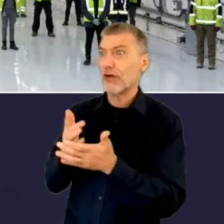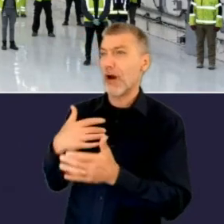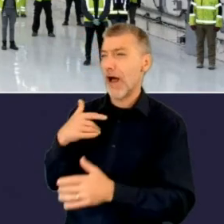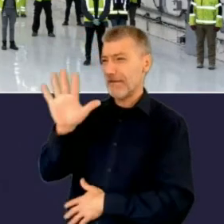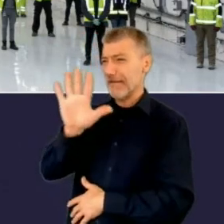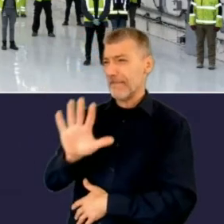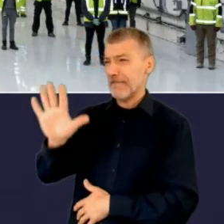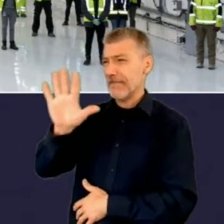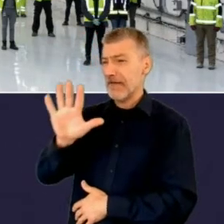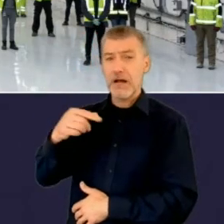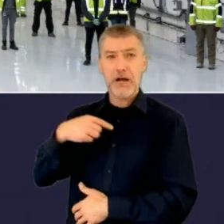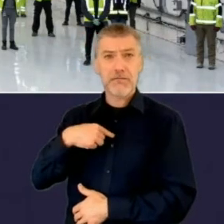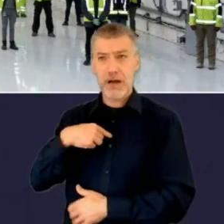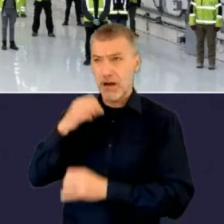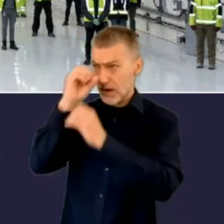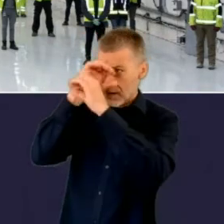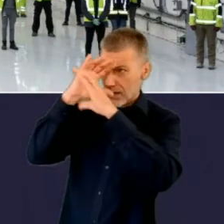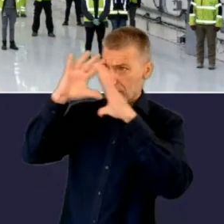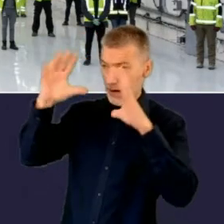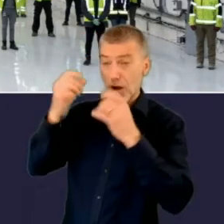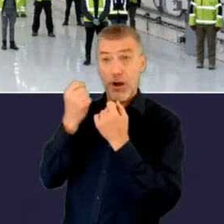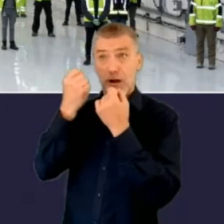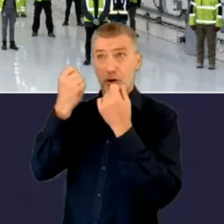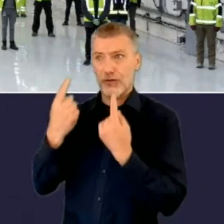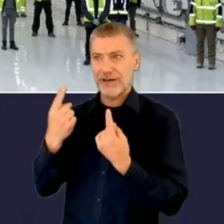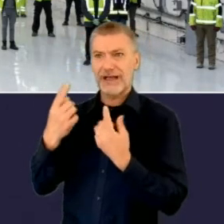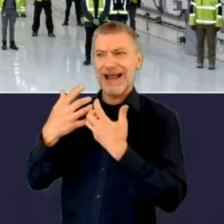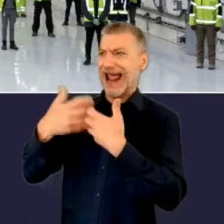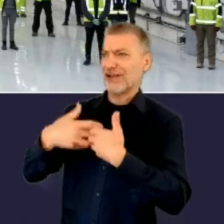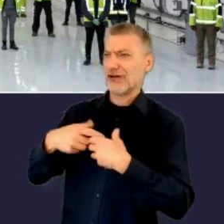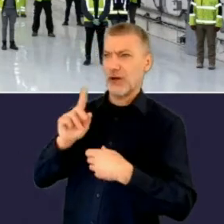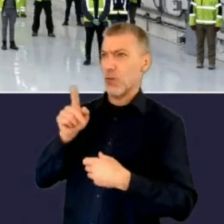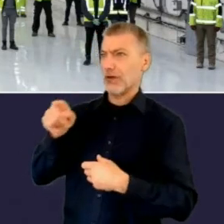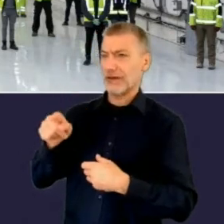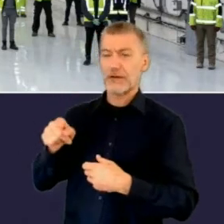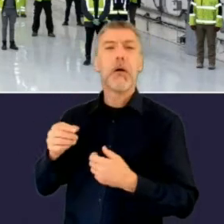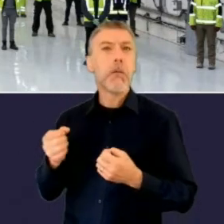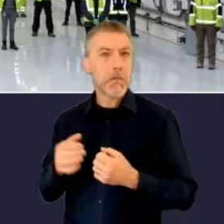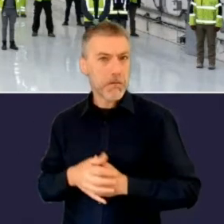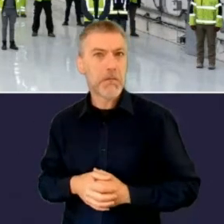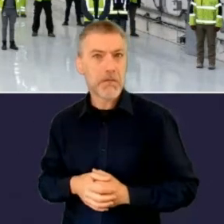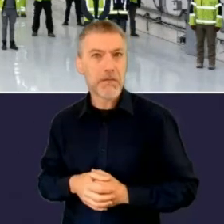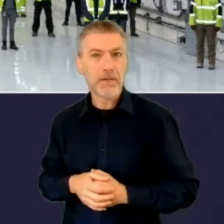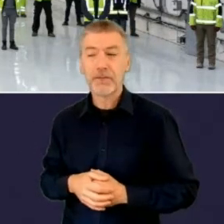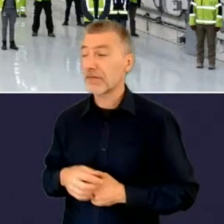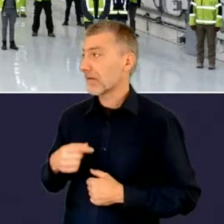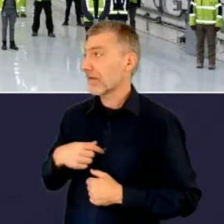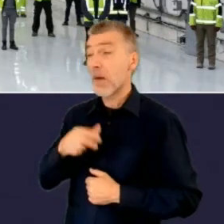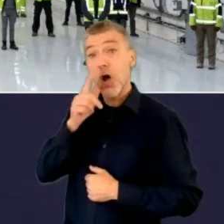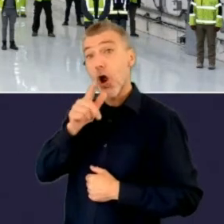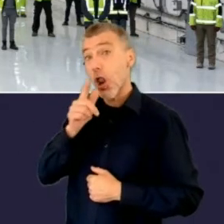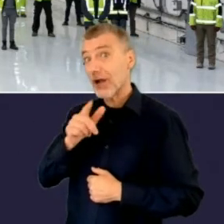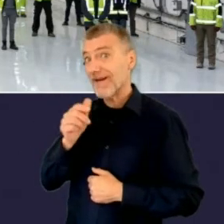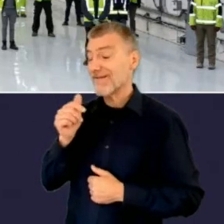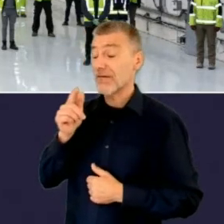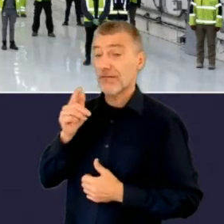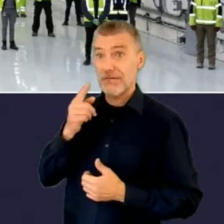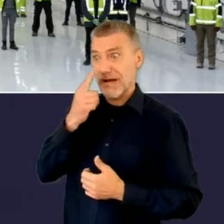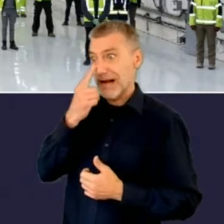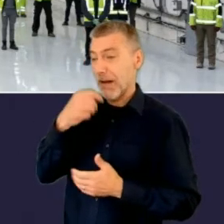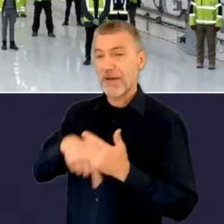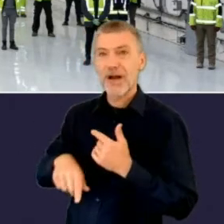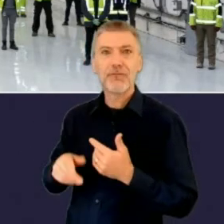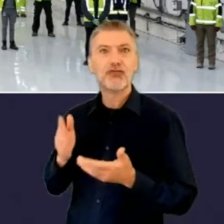broader and much developed understanding of engineering as a whole. And I've been so fortunate and lucky enough to experience current real life work and